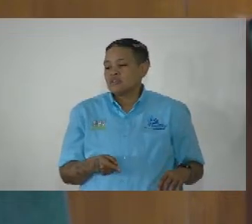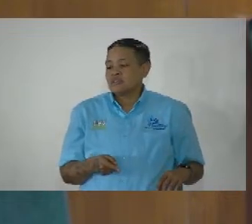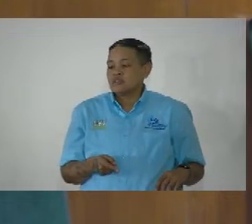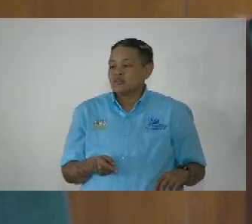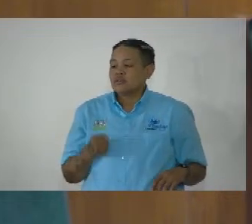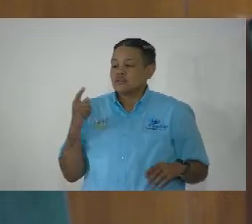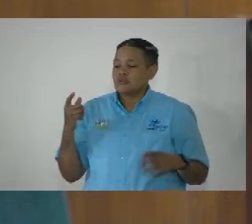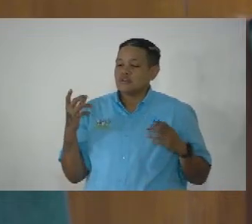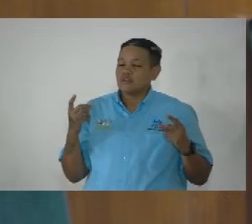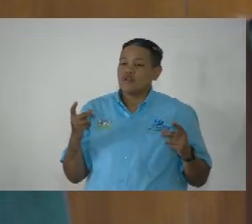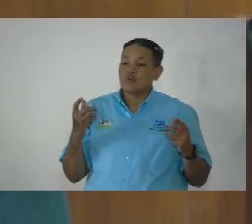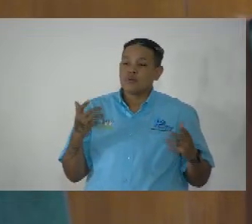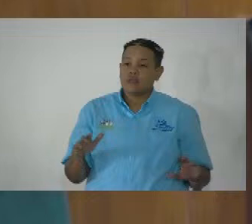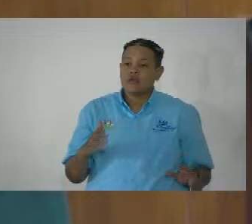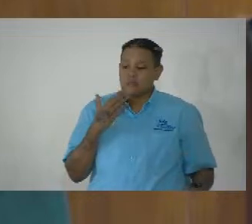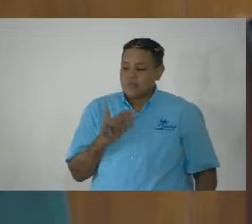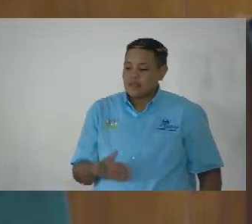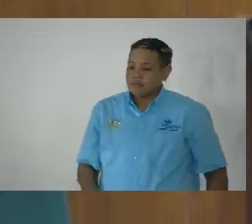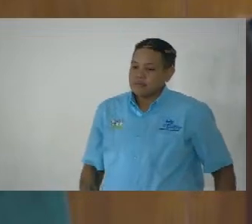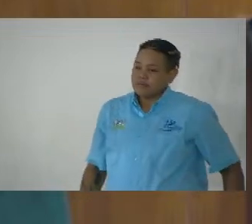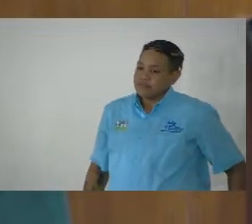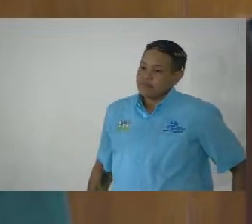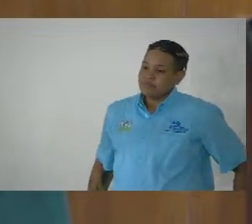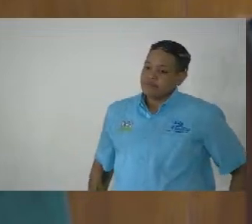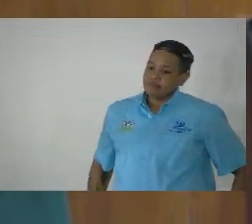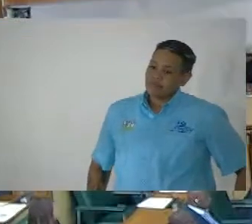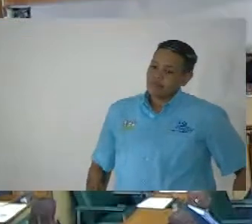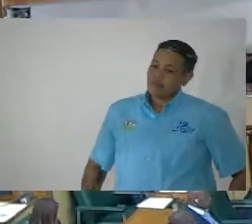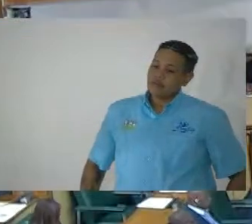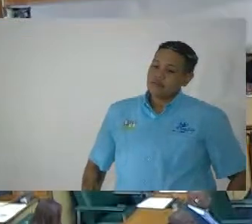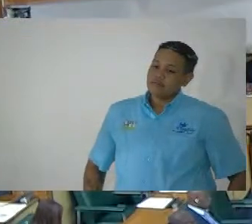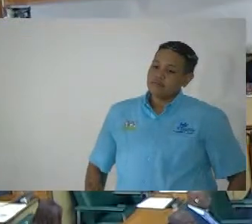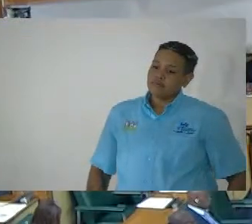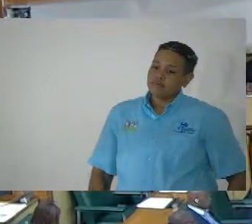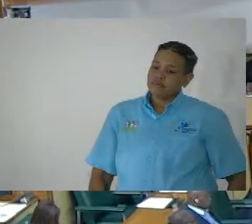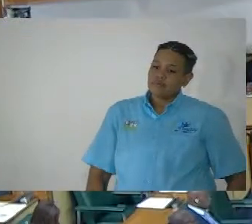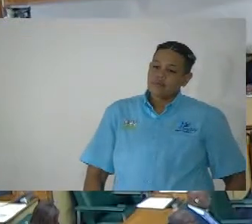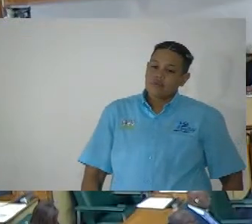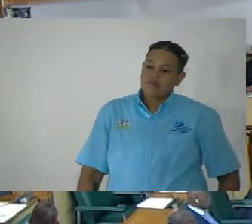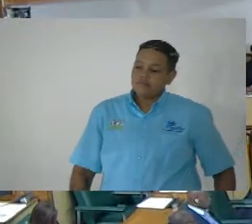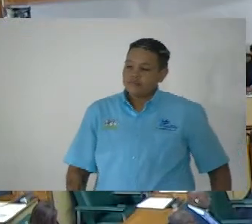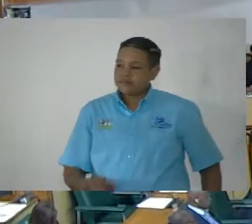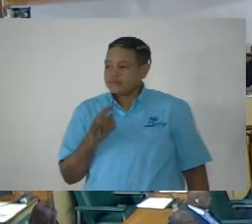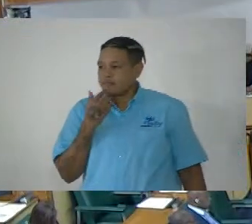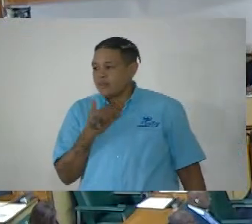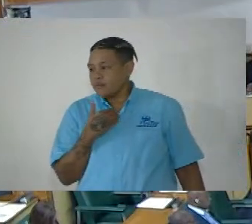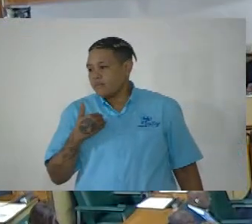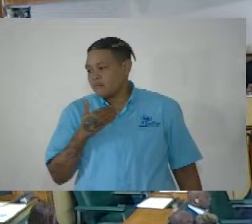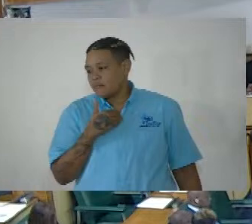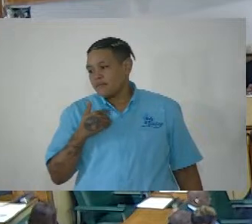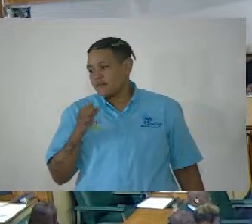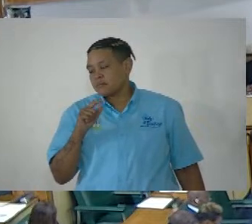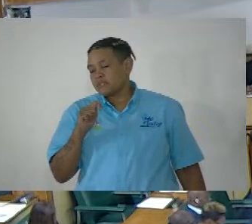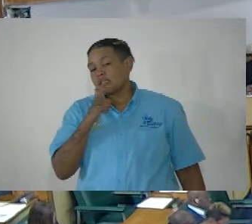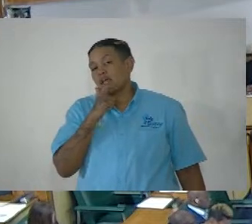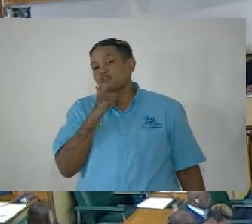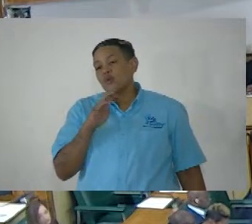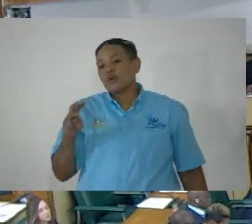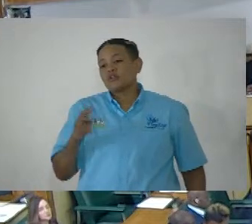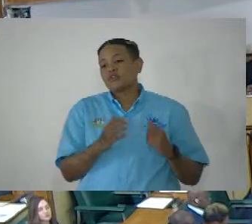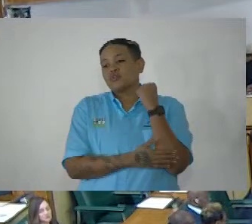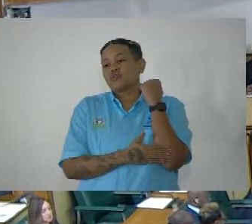you get it done very quickly. Thank you. Thank you, Member. The member from St. Andrew West